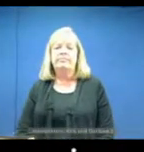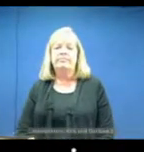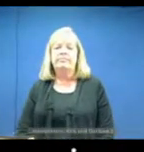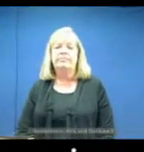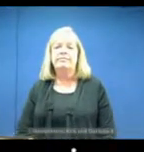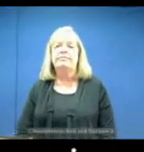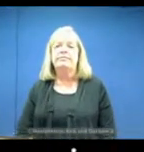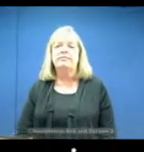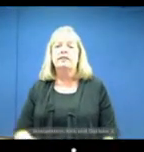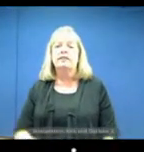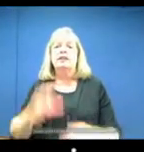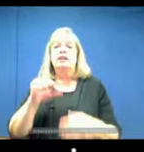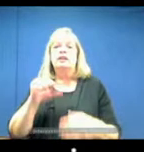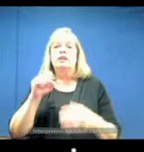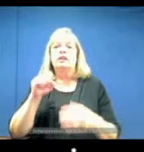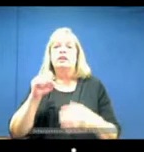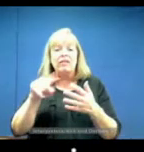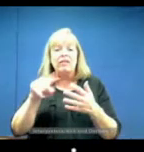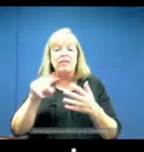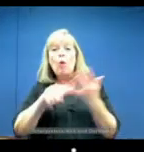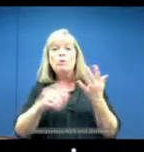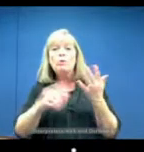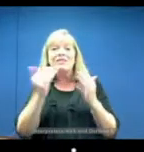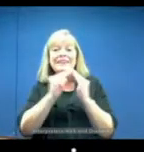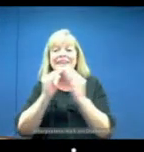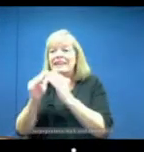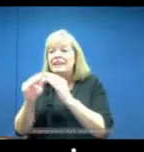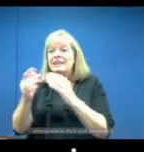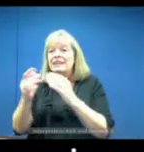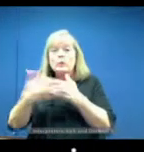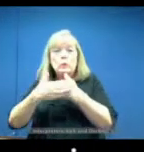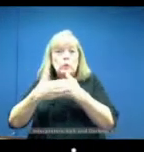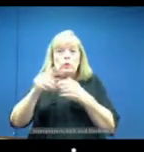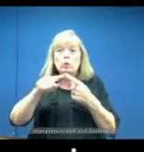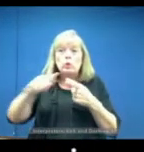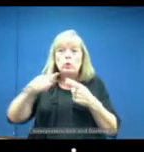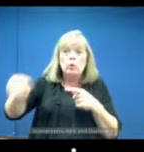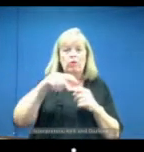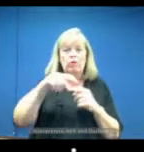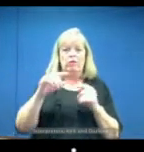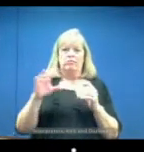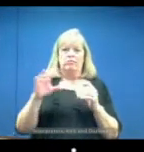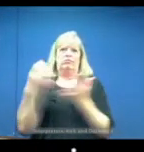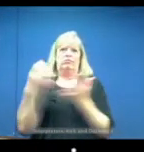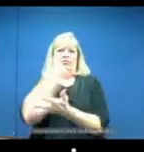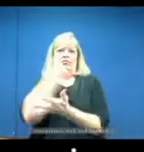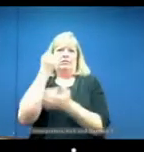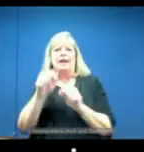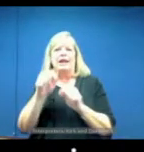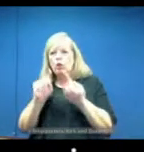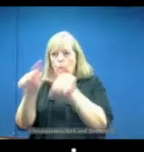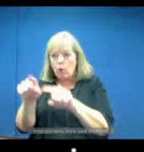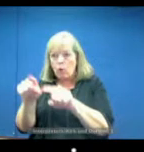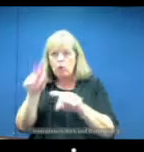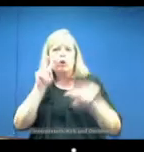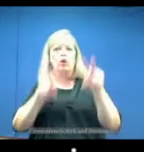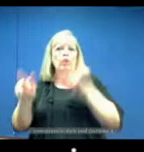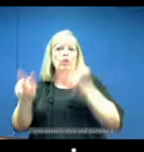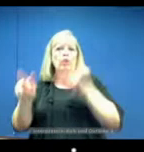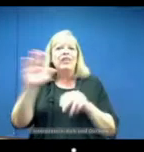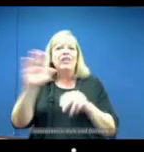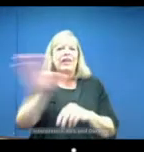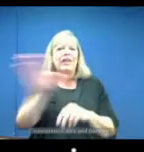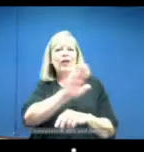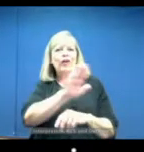So if those are anywhere near your area, those are the places that you can go, or you can look on their websites. The